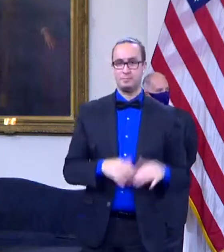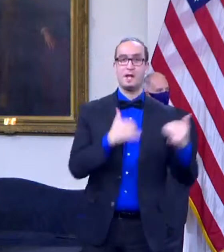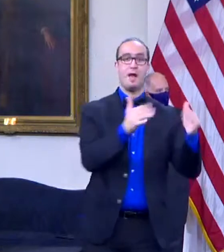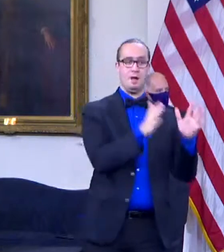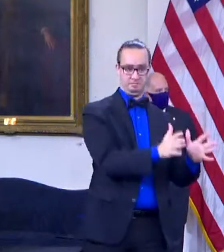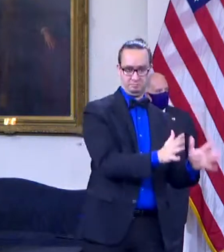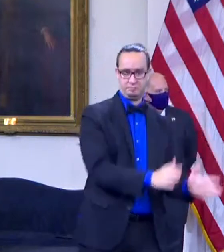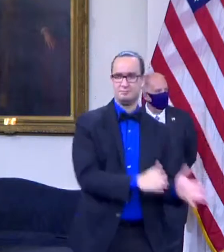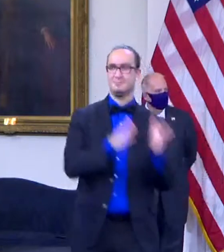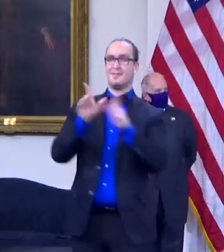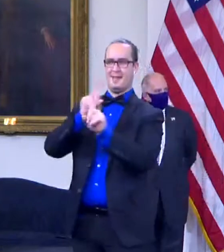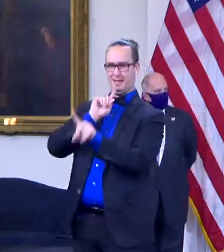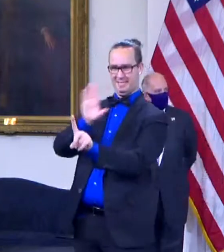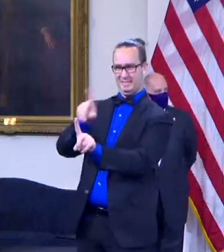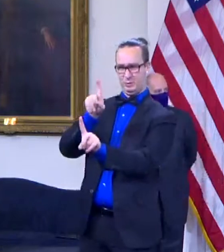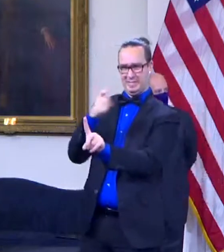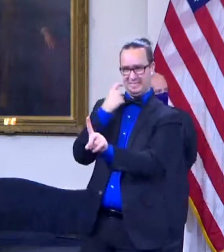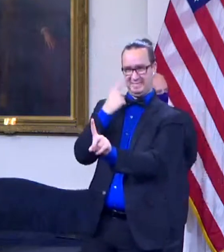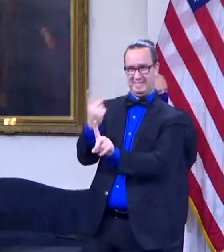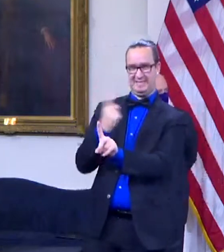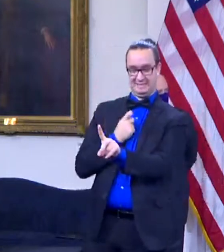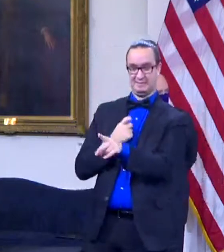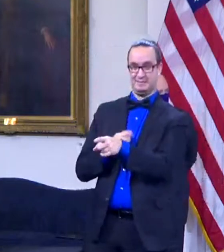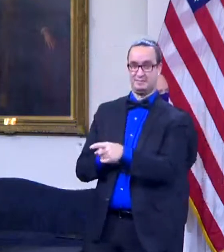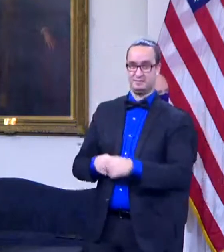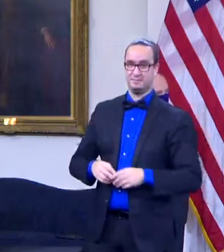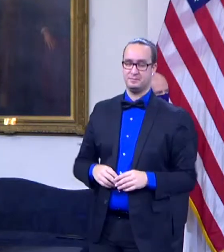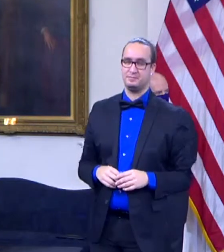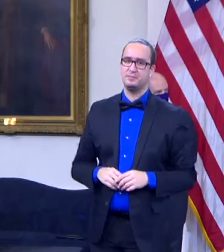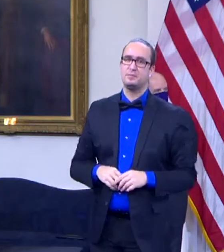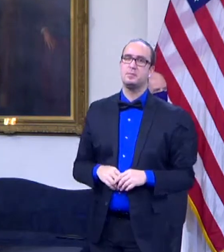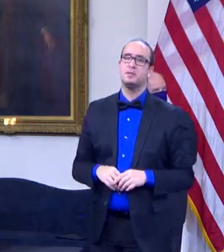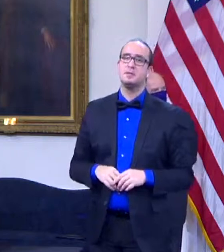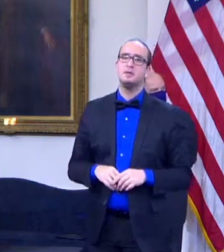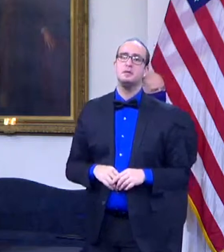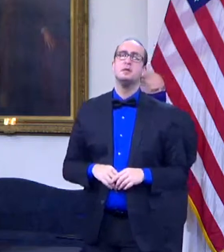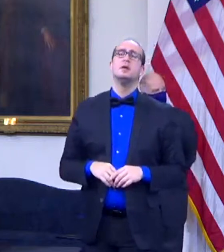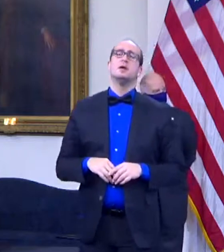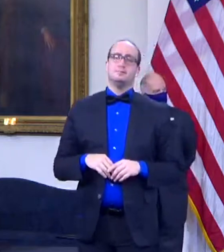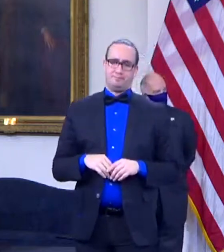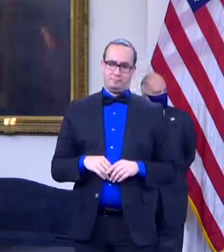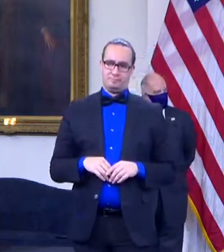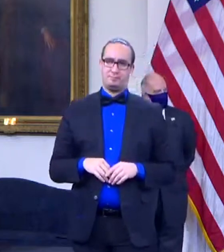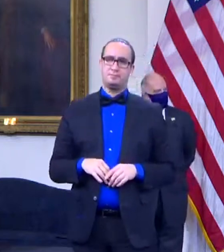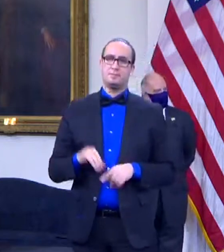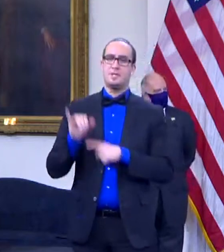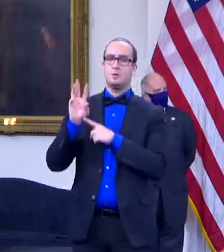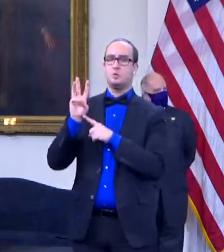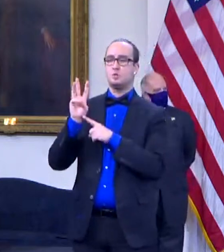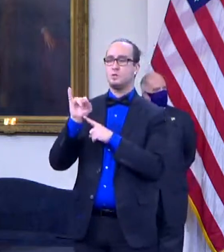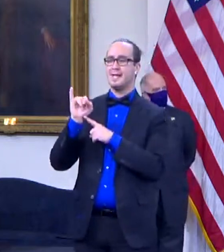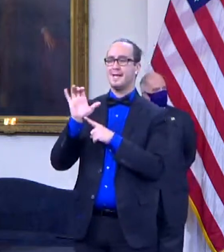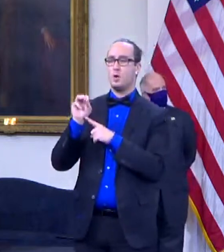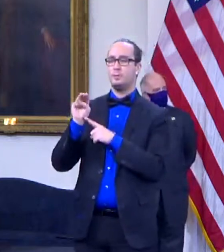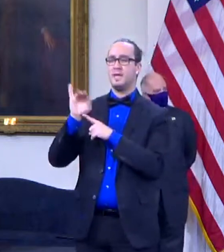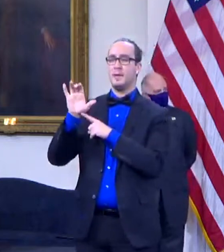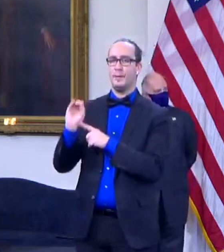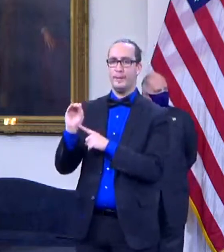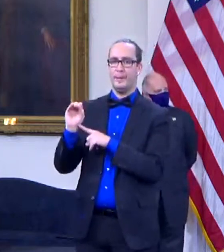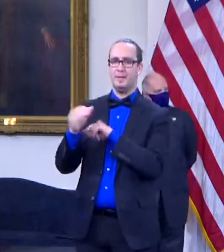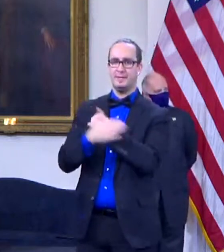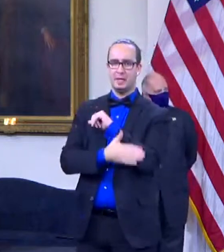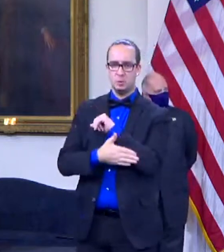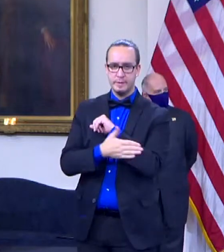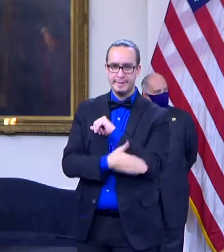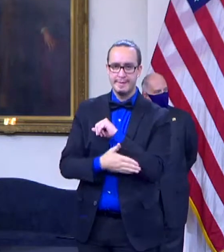had conversations with Worcester, Wacomico, Dorchester, and Somerset counties with health departments to discuss getting the mobile vacs down. So there are